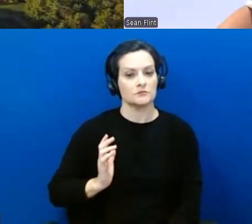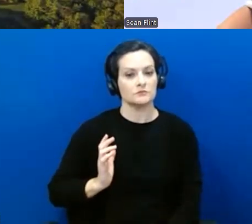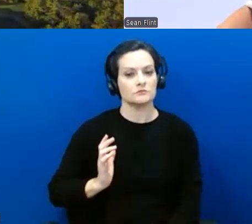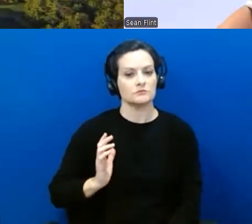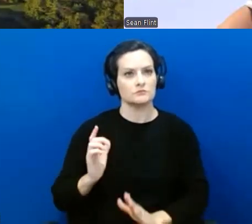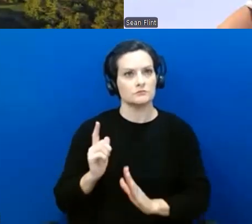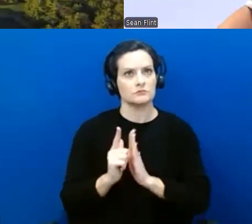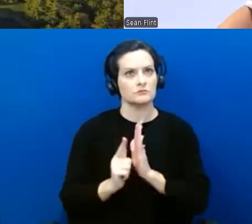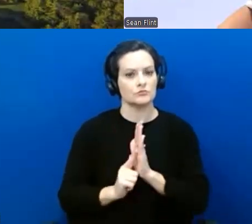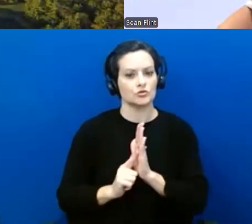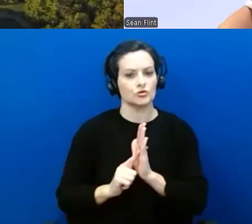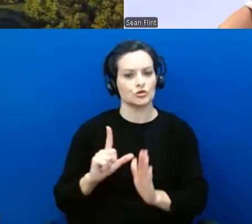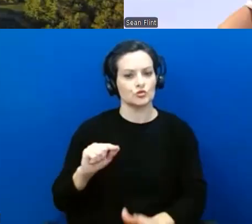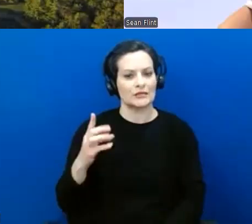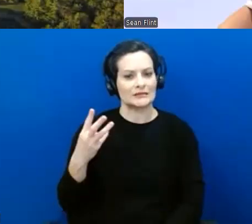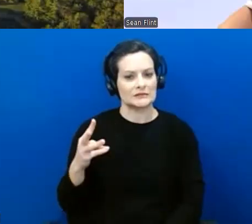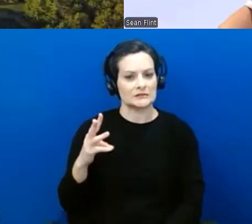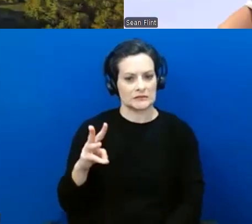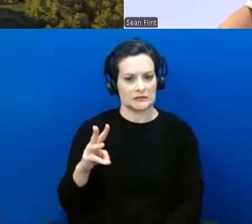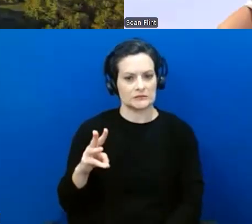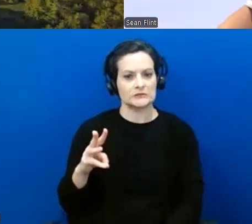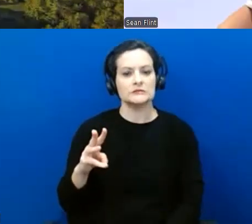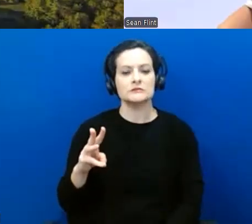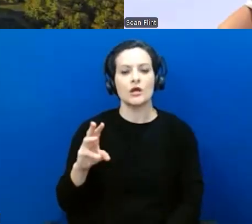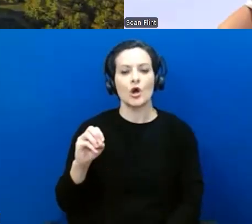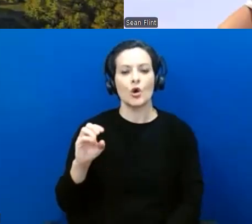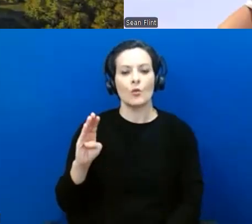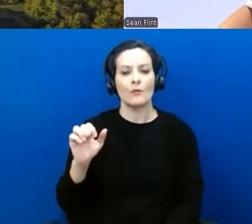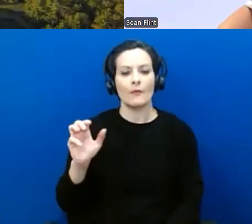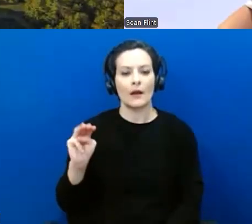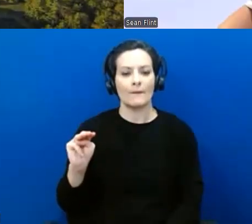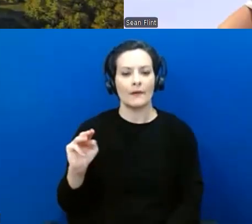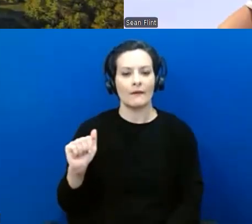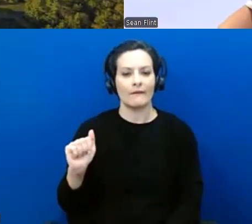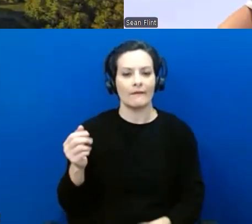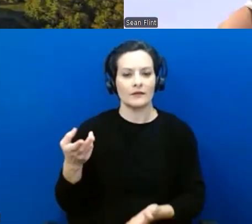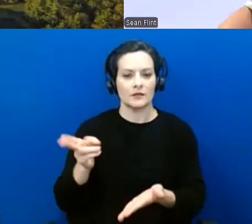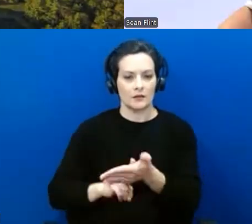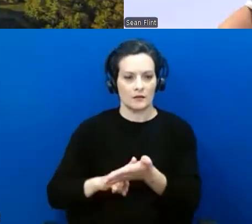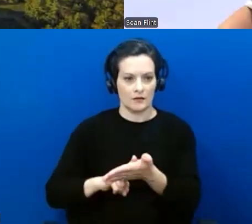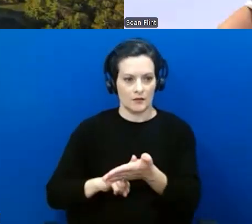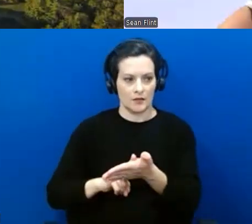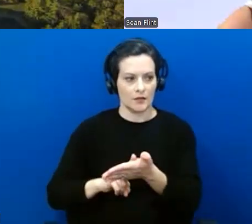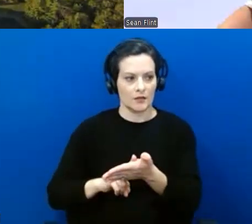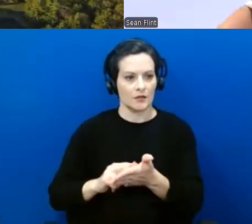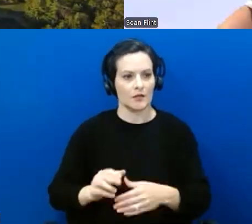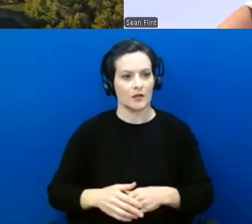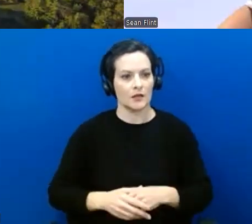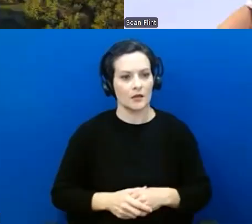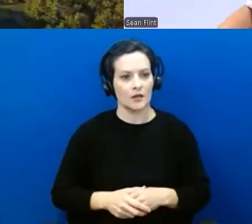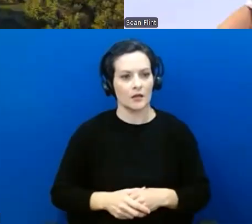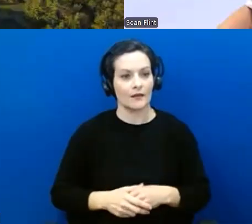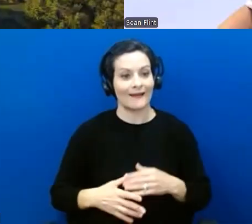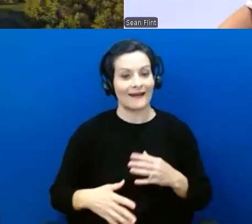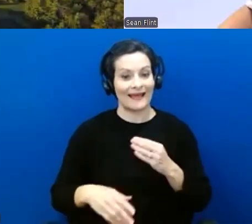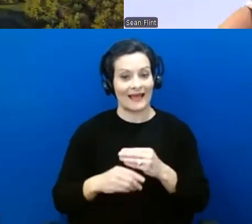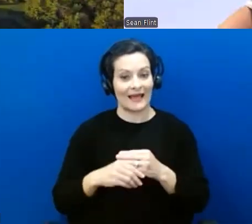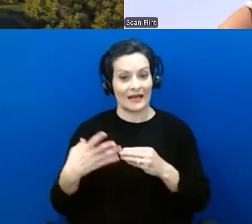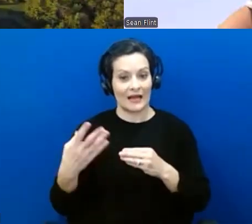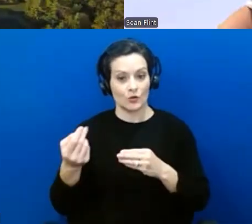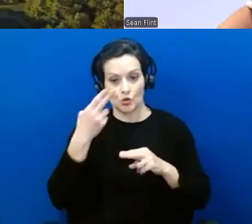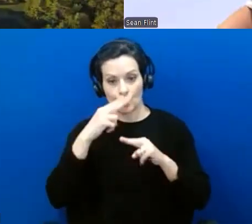2016, signed, I think, during the Obama administration, which added outdoor recreation